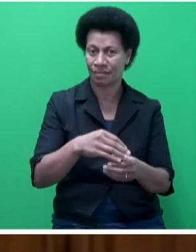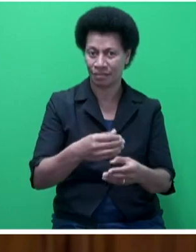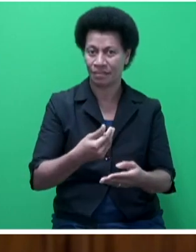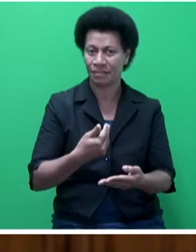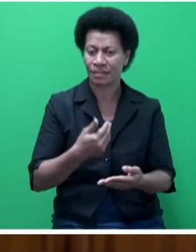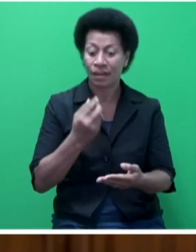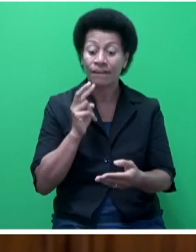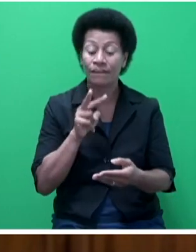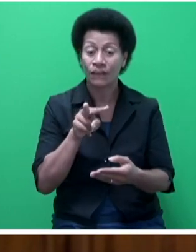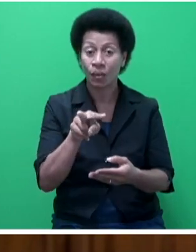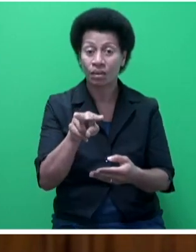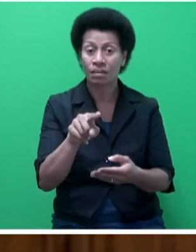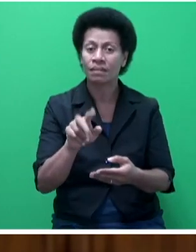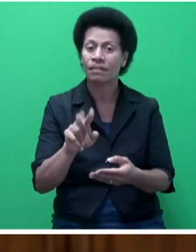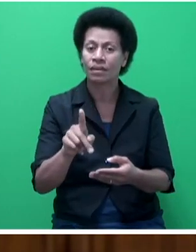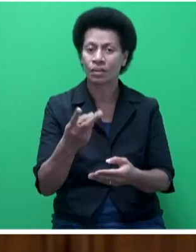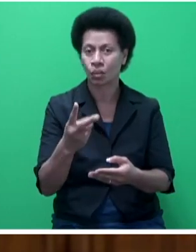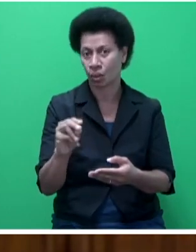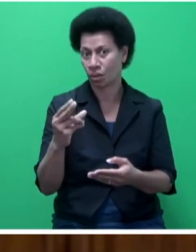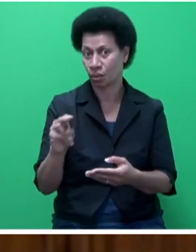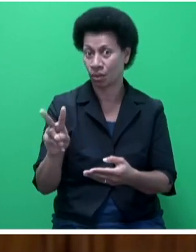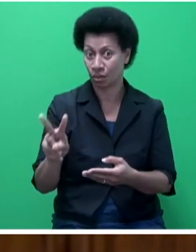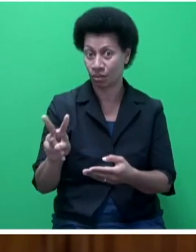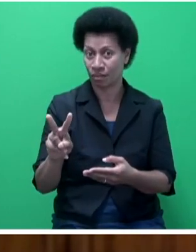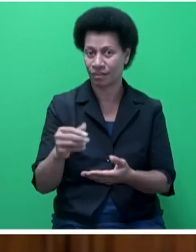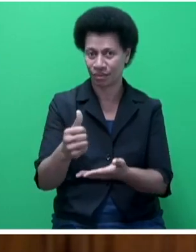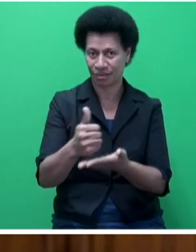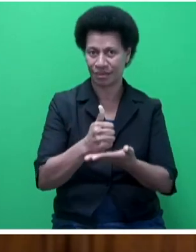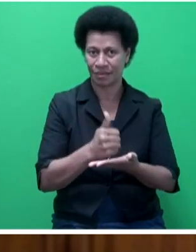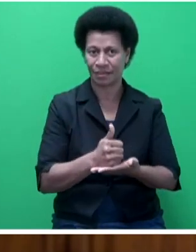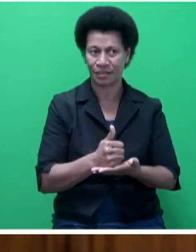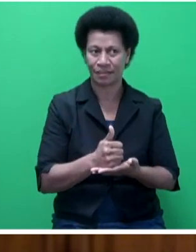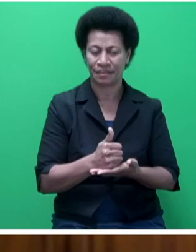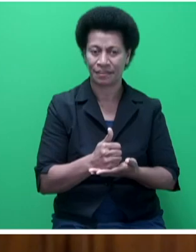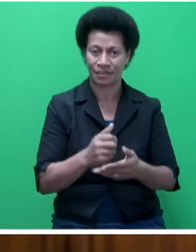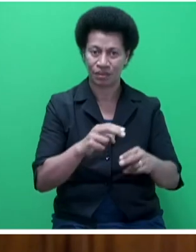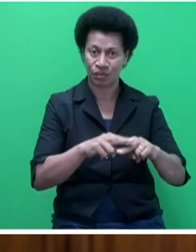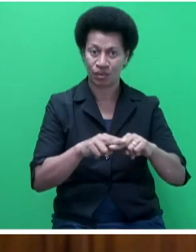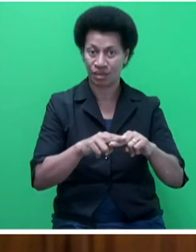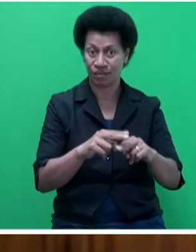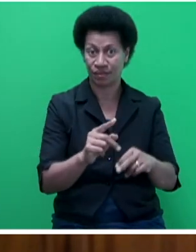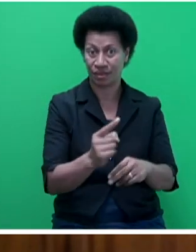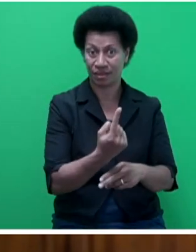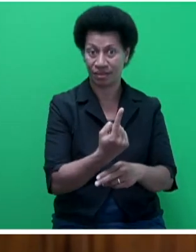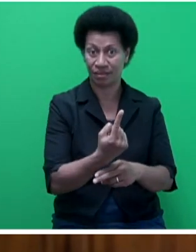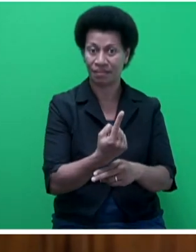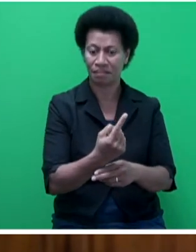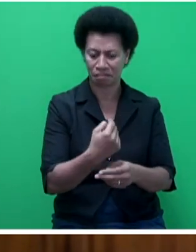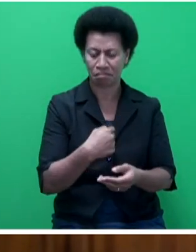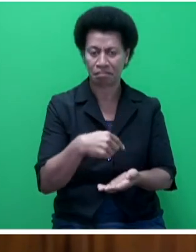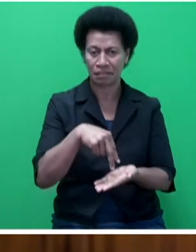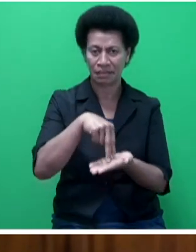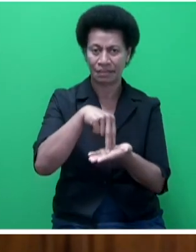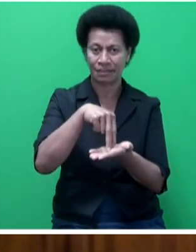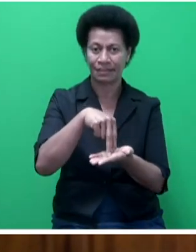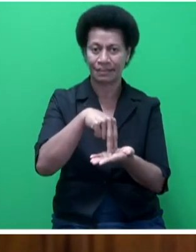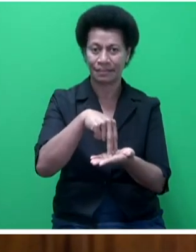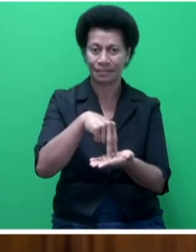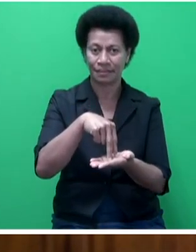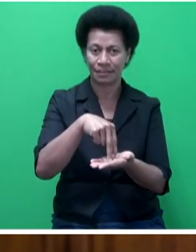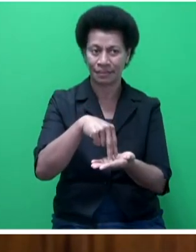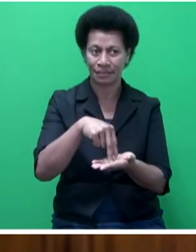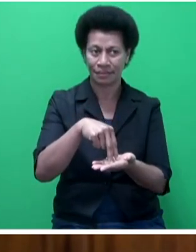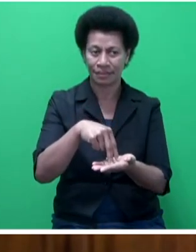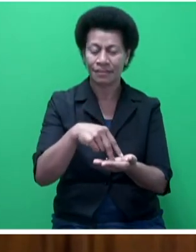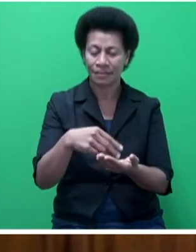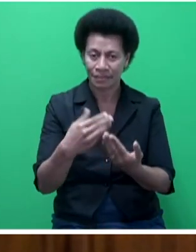support in 2022 and beyond. To Fiji First, I stand before this august Parliament and salute to